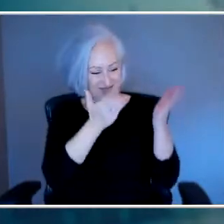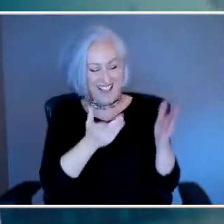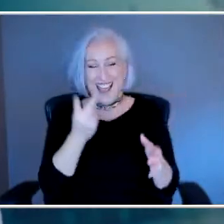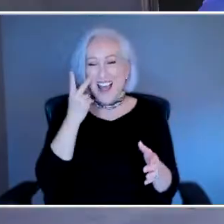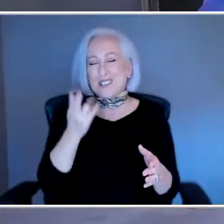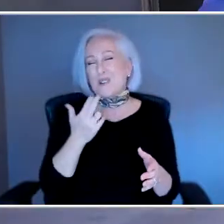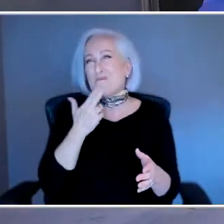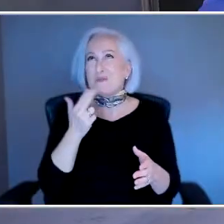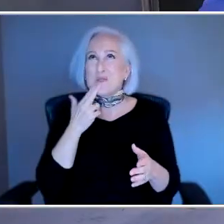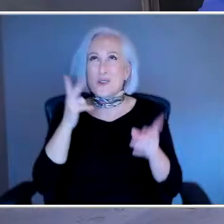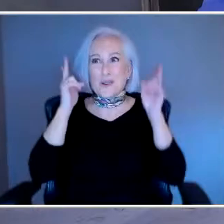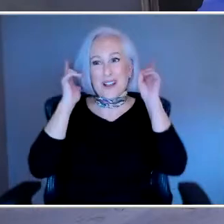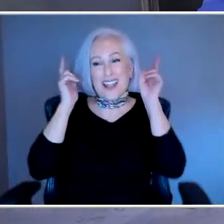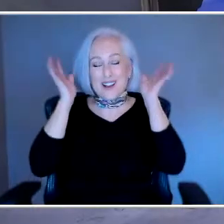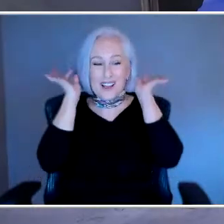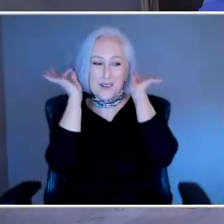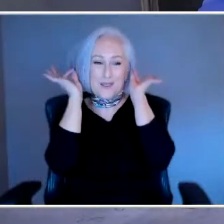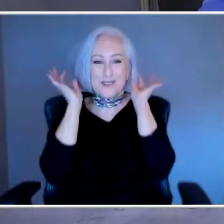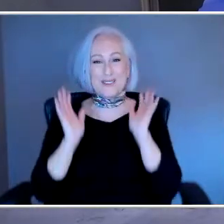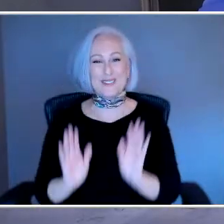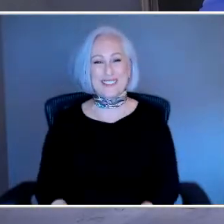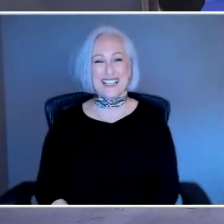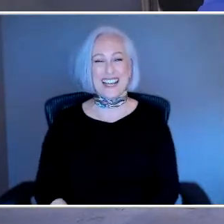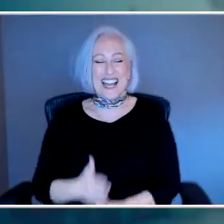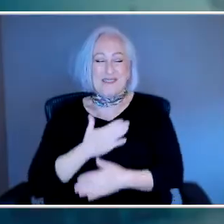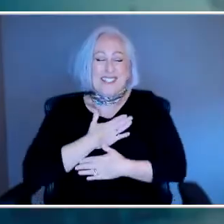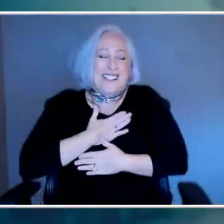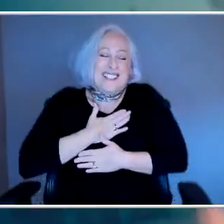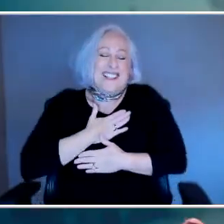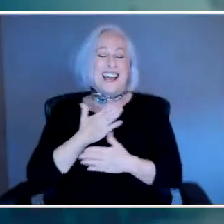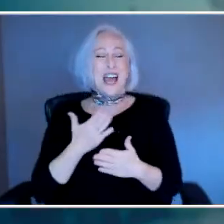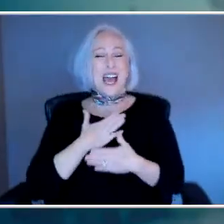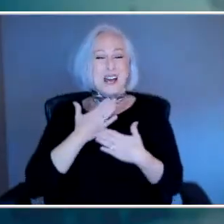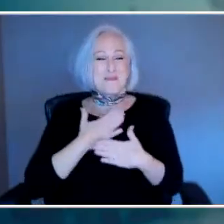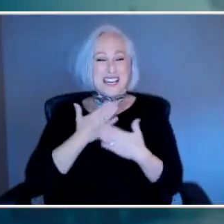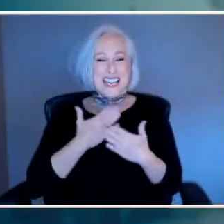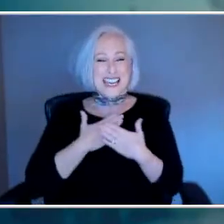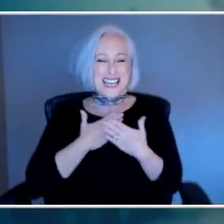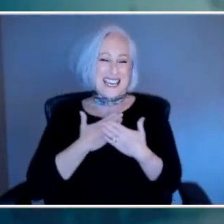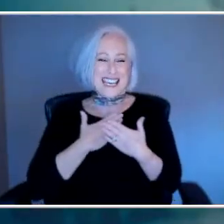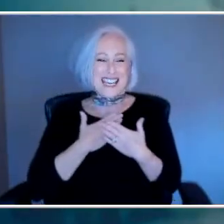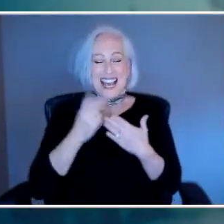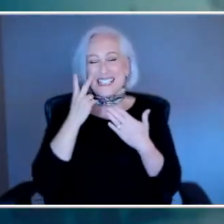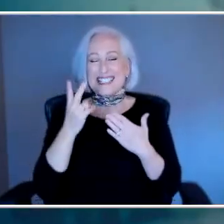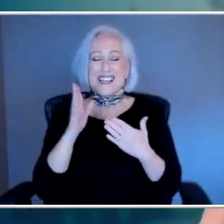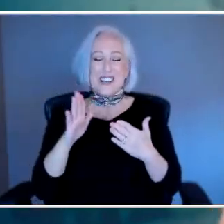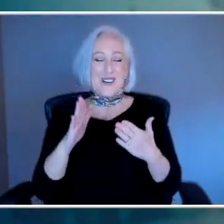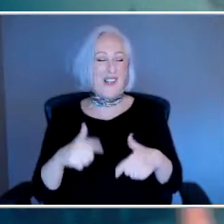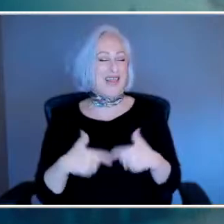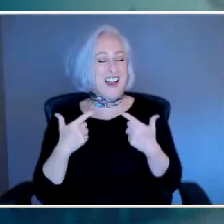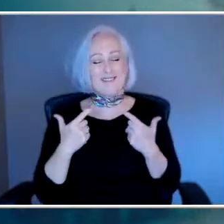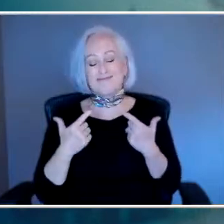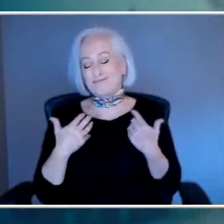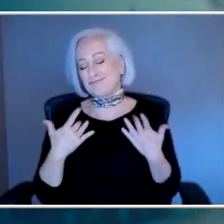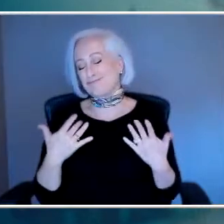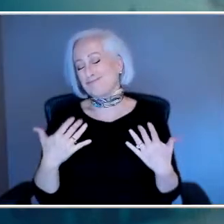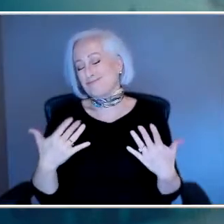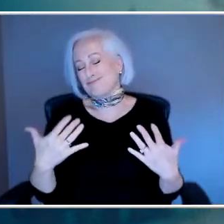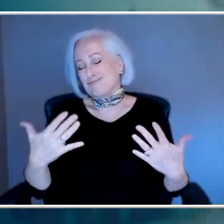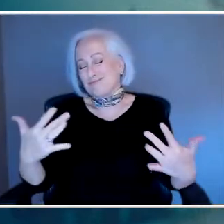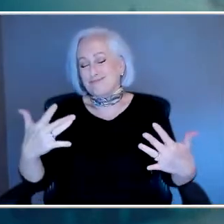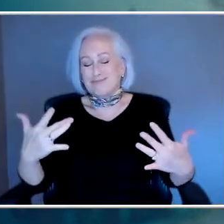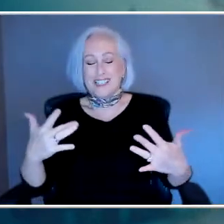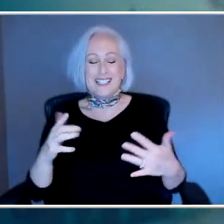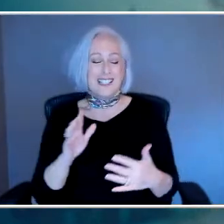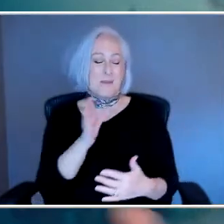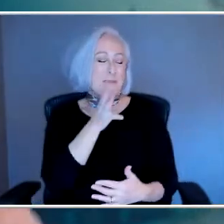hair, it just makes me so happy, and I just see her, thriving as a mom, as a woman, and